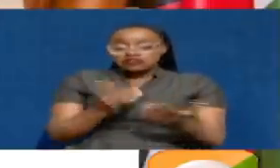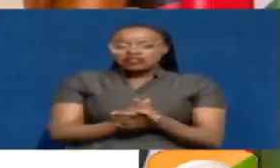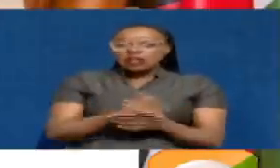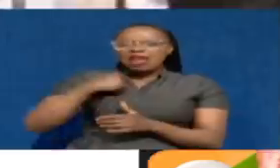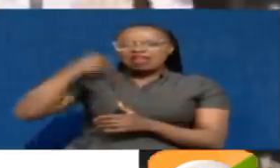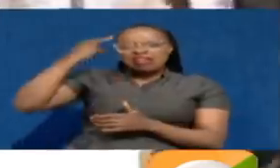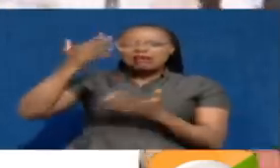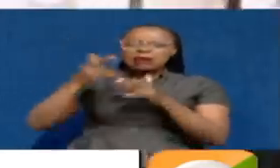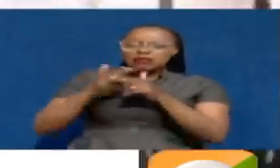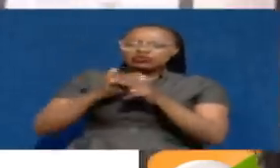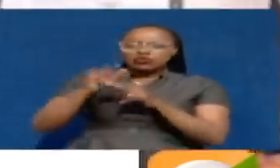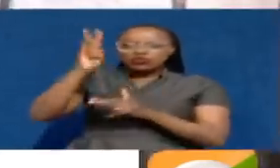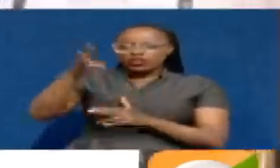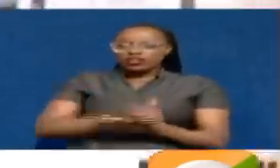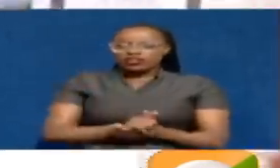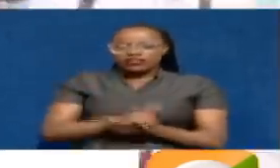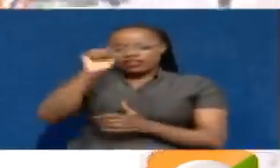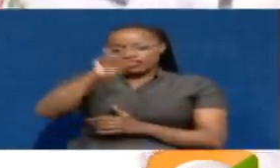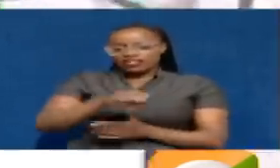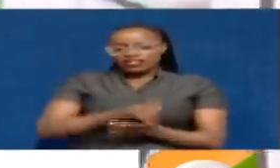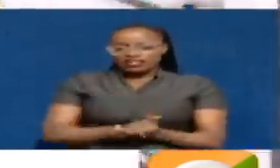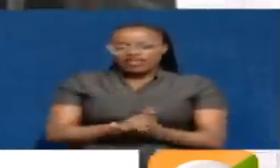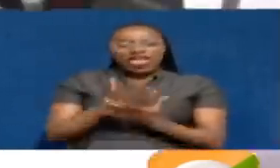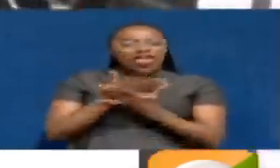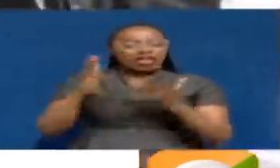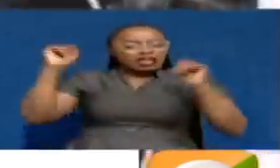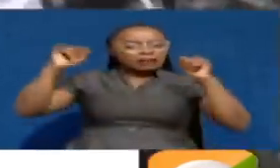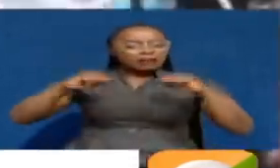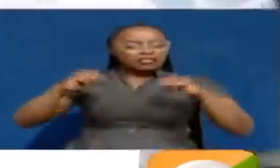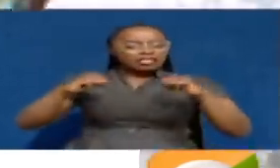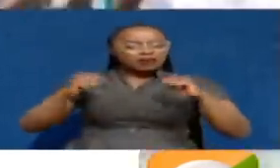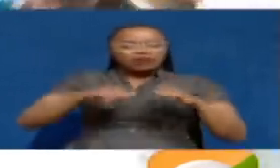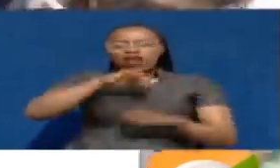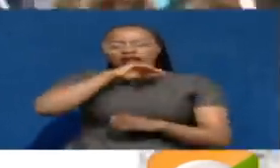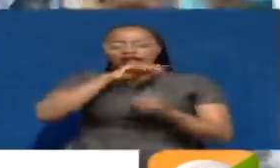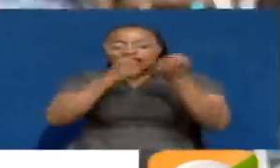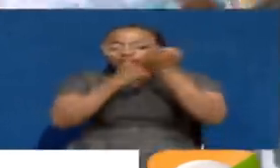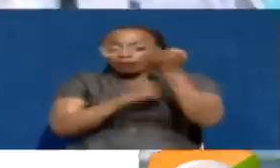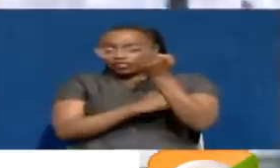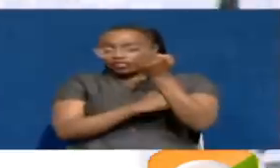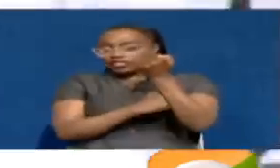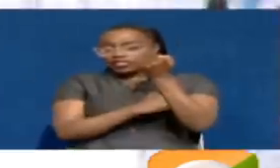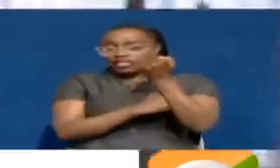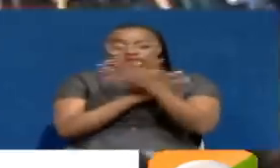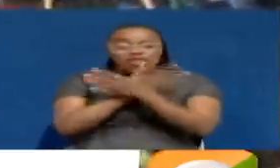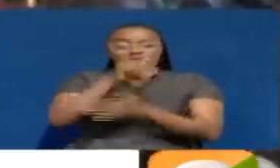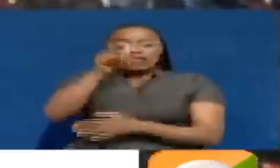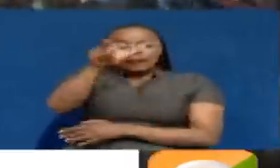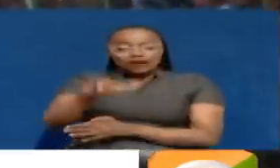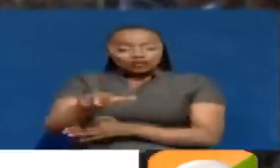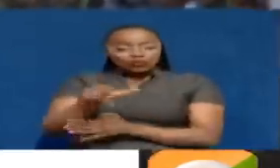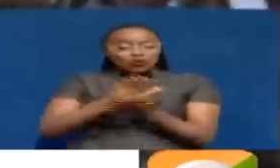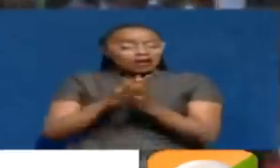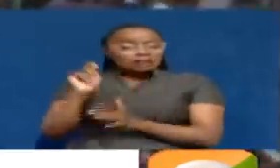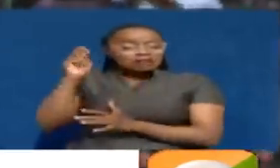I think it may be soon. Yeah. Any possibility of Raila Odinga supporting any other